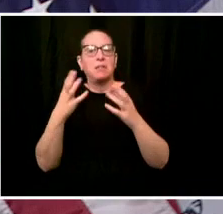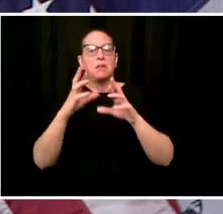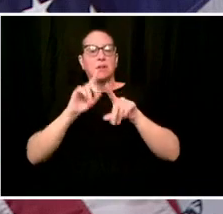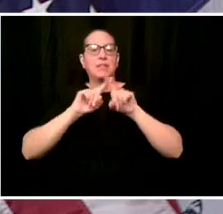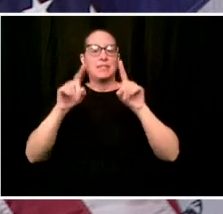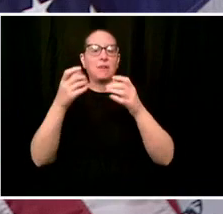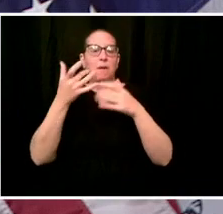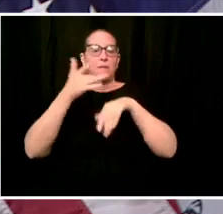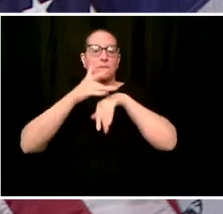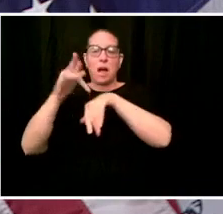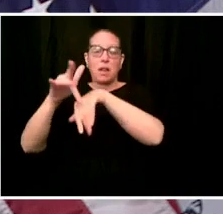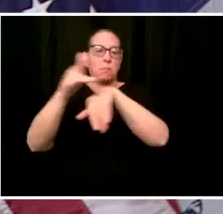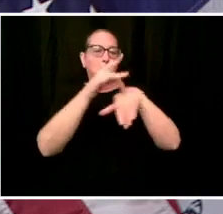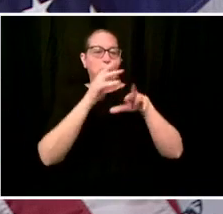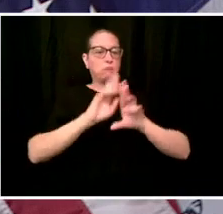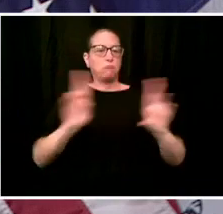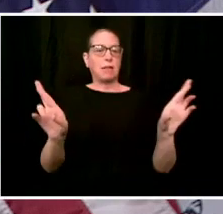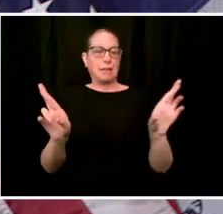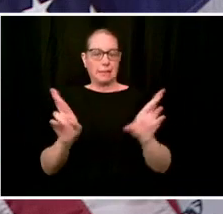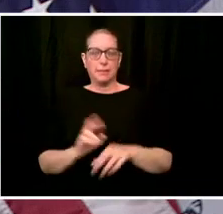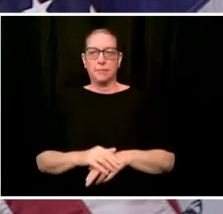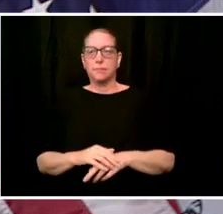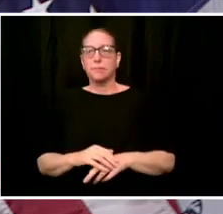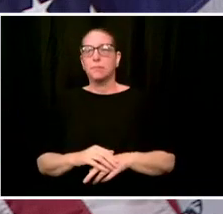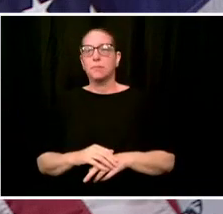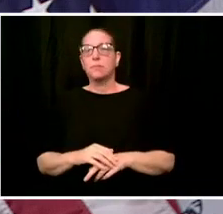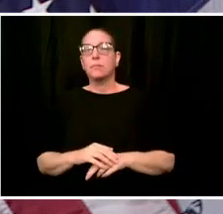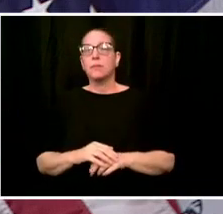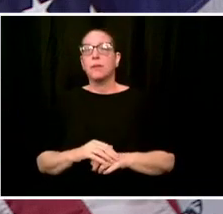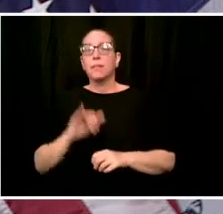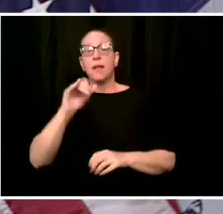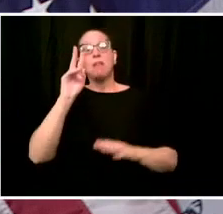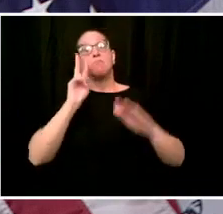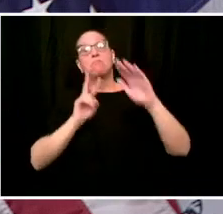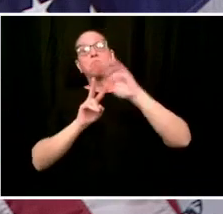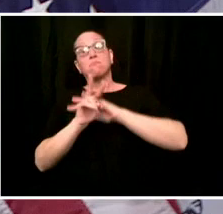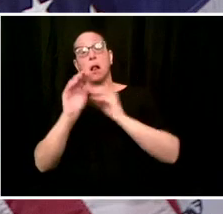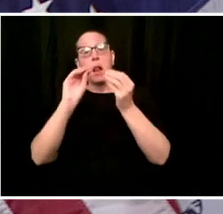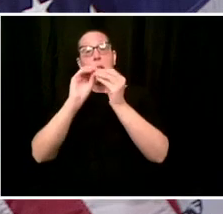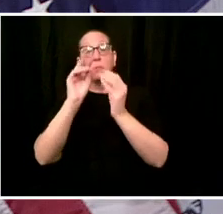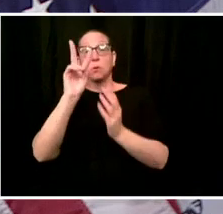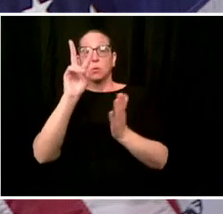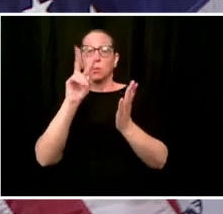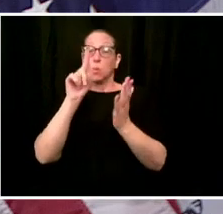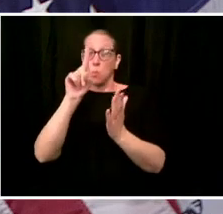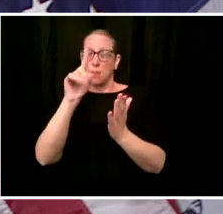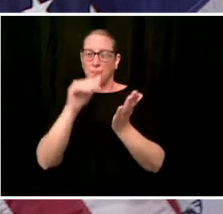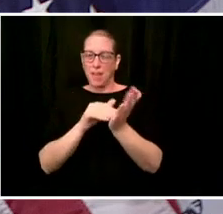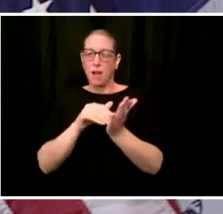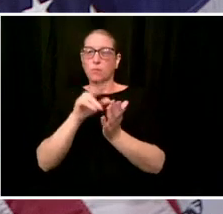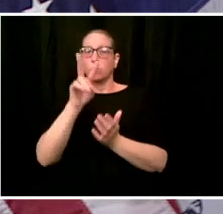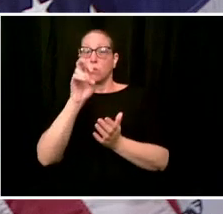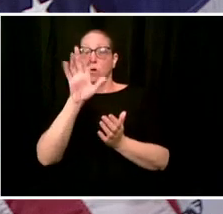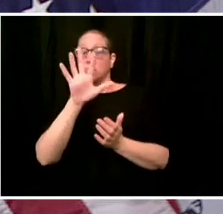more. But that was a projection for just the very beginning. I think there's a big open question as to how many people will